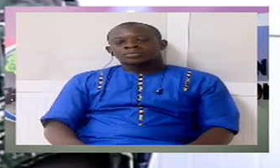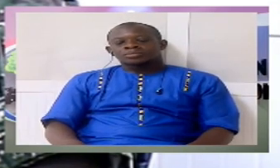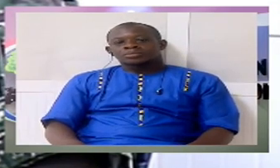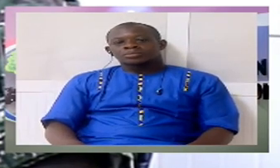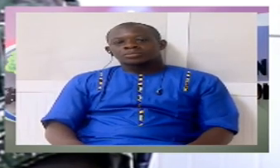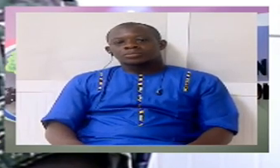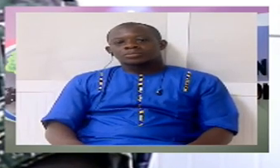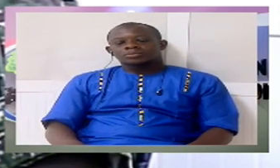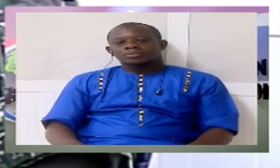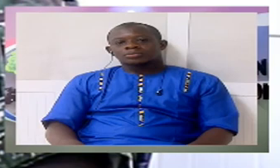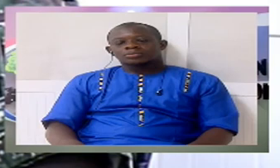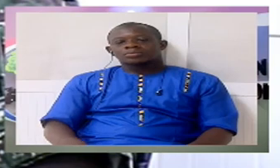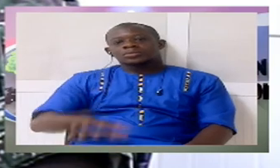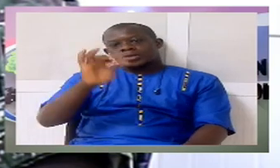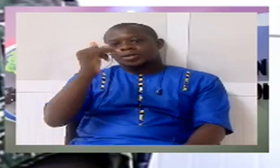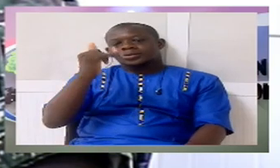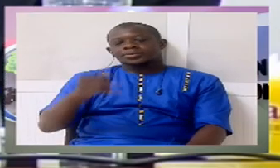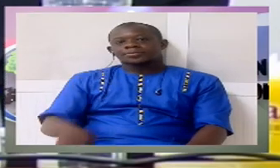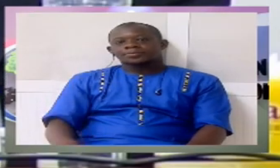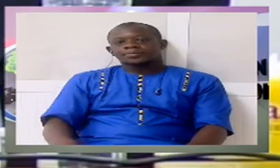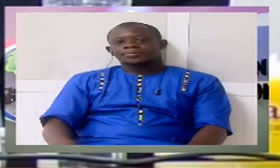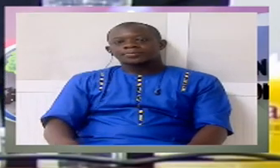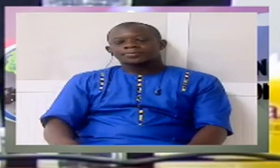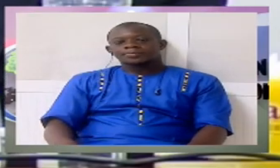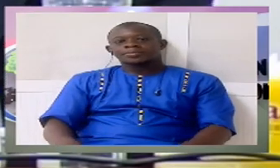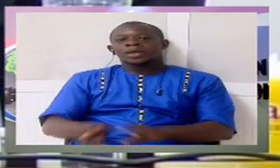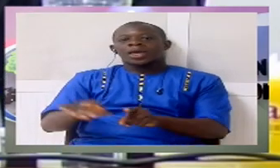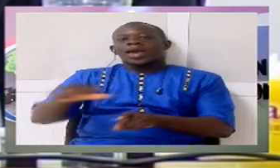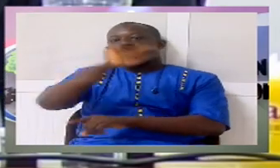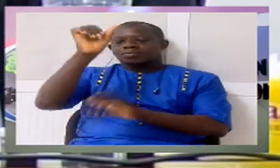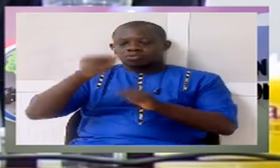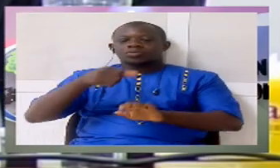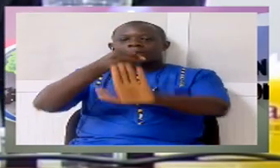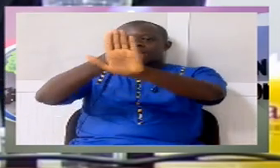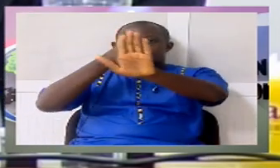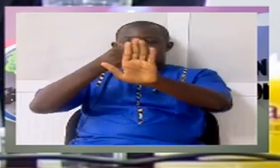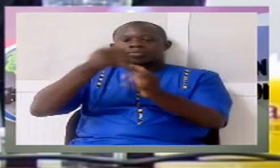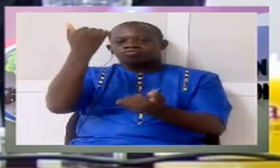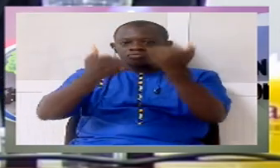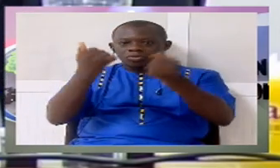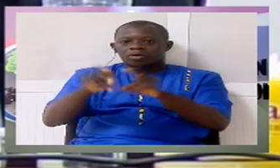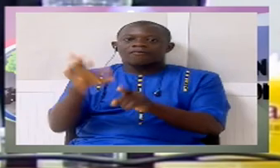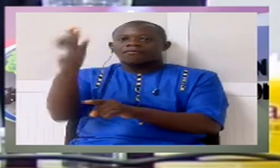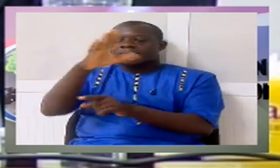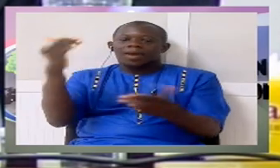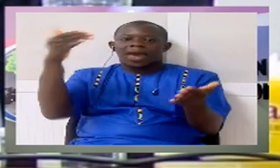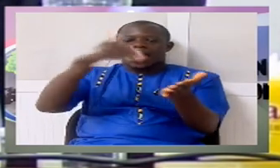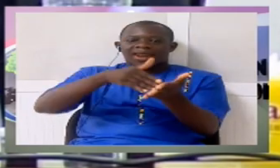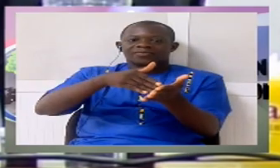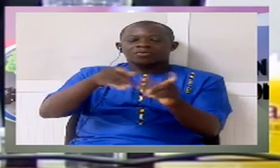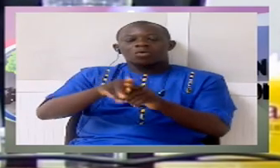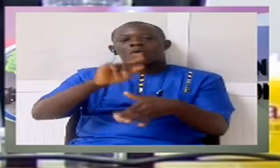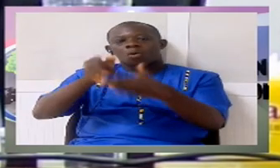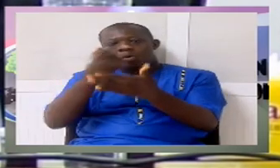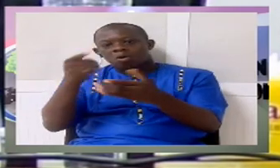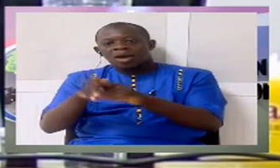fenen. Yes. And to prevent the vehicle from reaching the penetrating